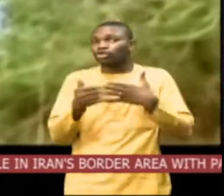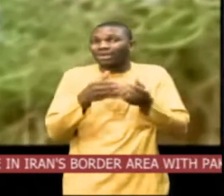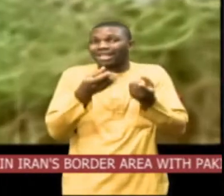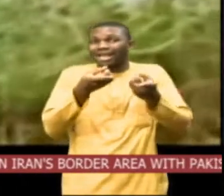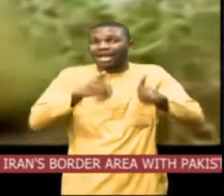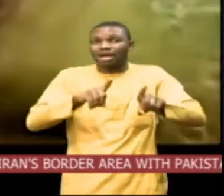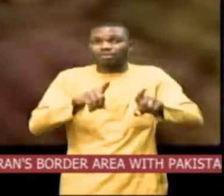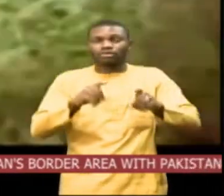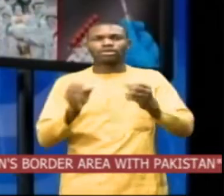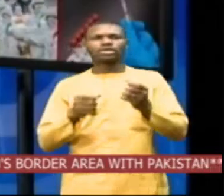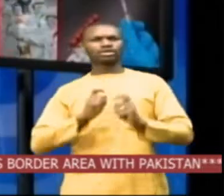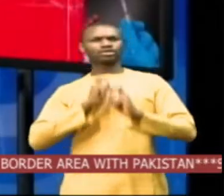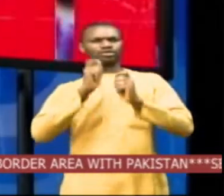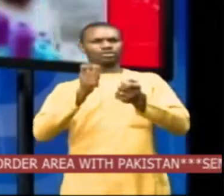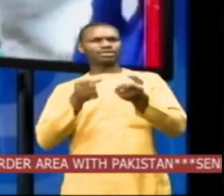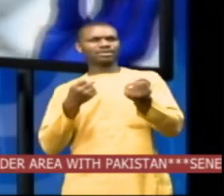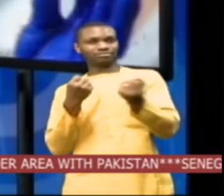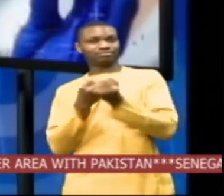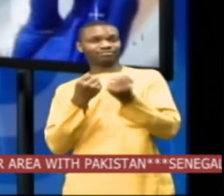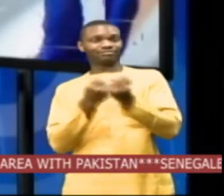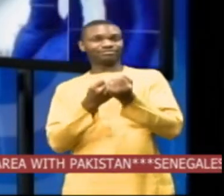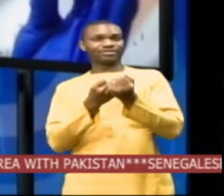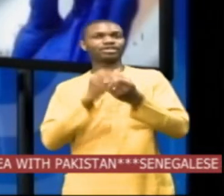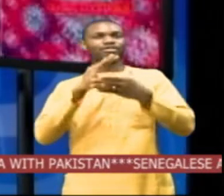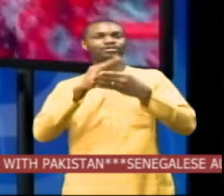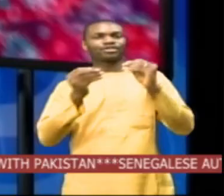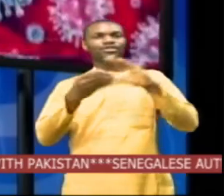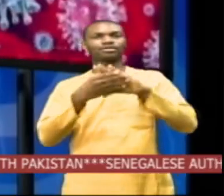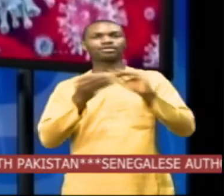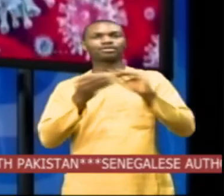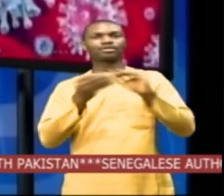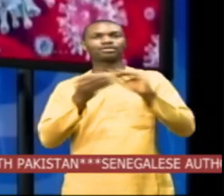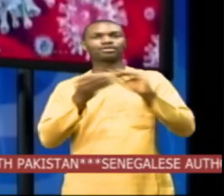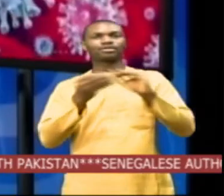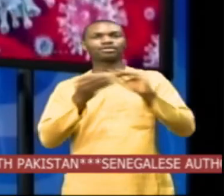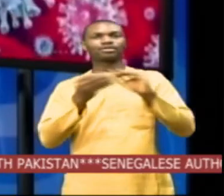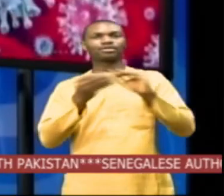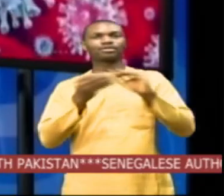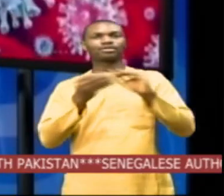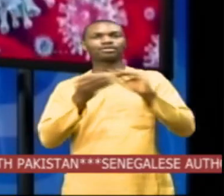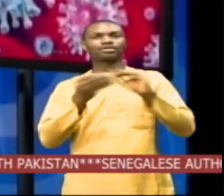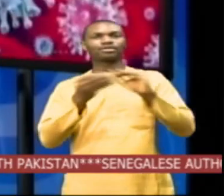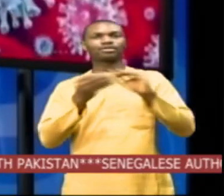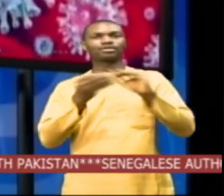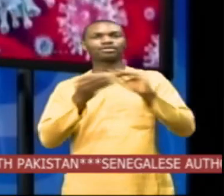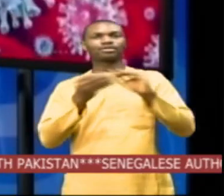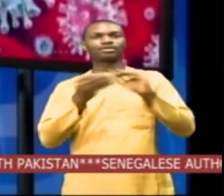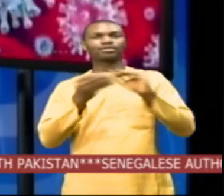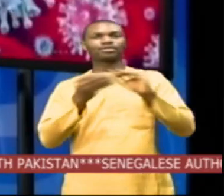draft statement. Meanwhile, Pope Francis has arrived in Iraq on a